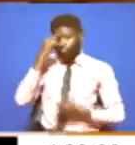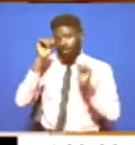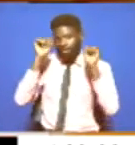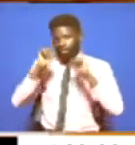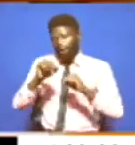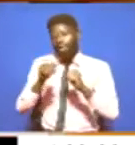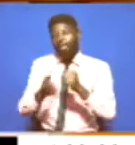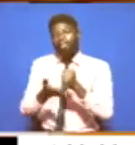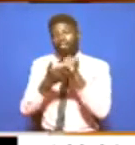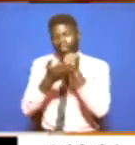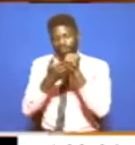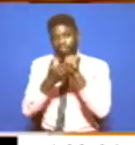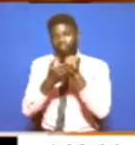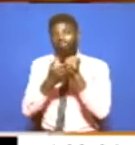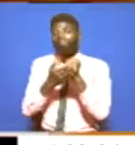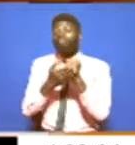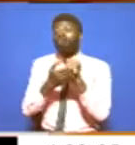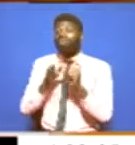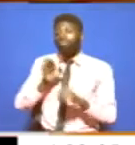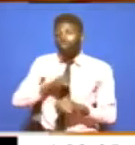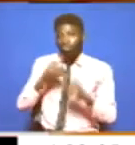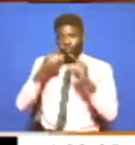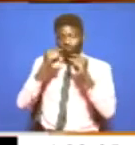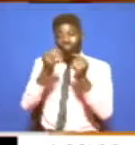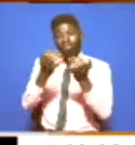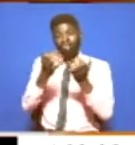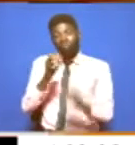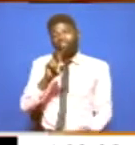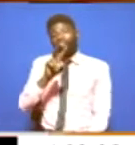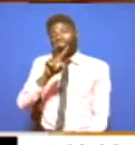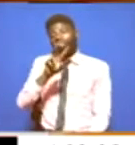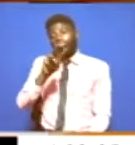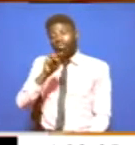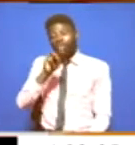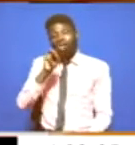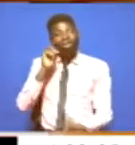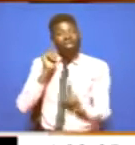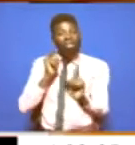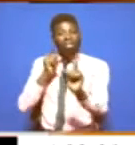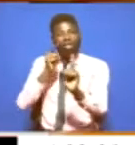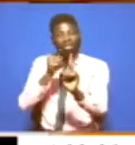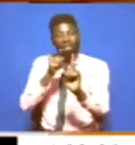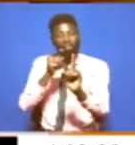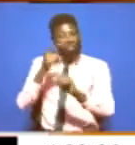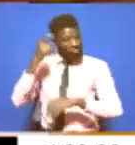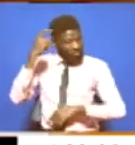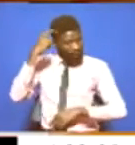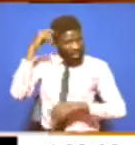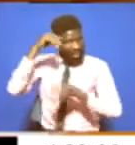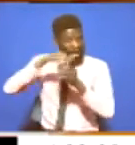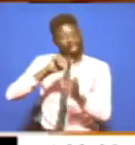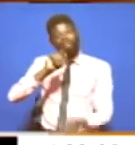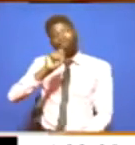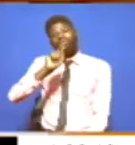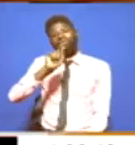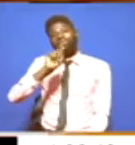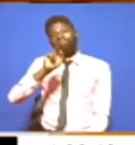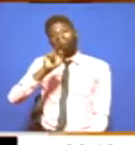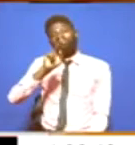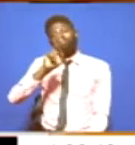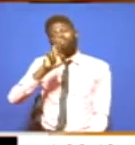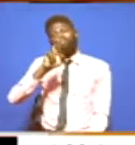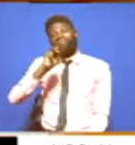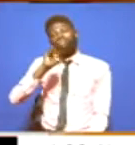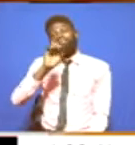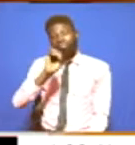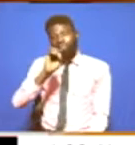Wambui, says she requires a sum of 2 million shillings to cater for the removal of a brain tumor alongside massive fluid that has been